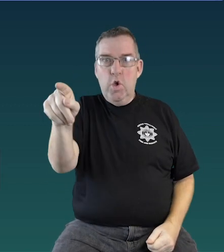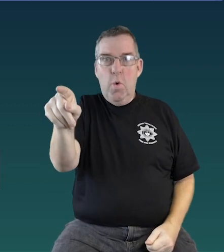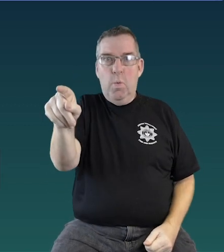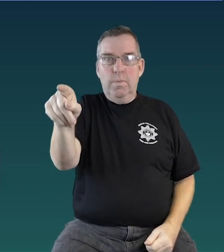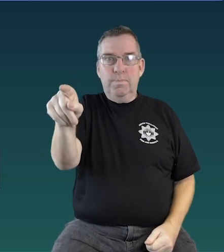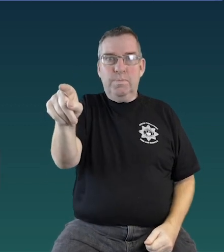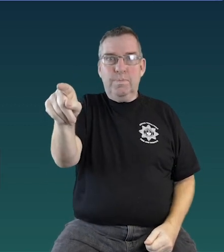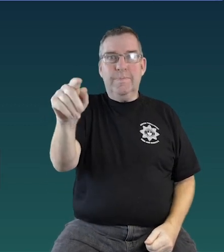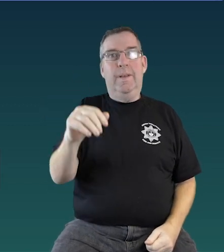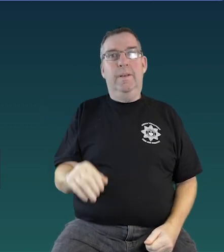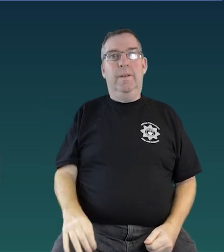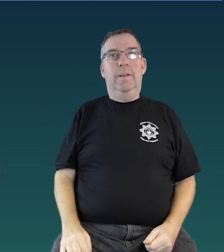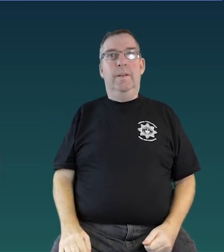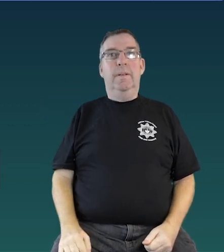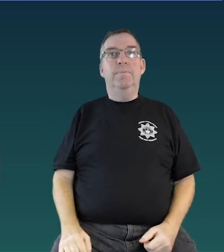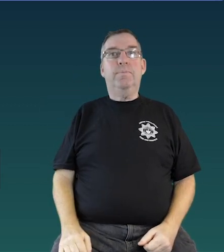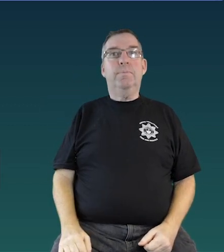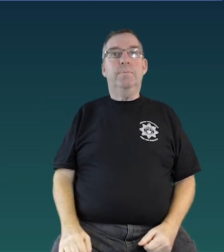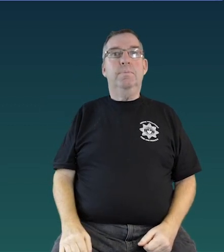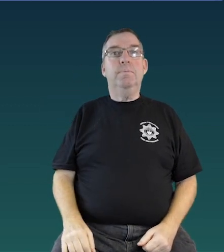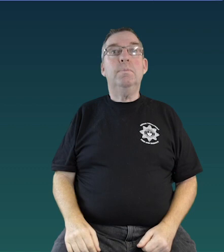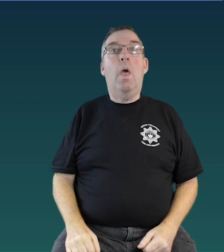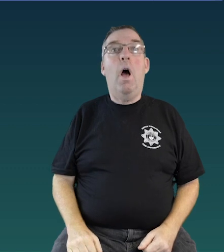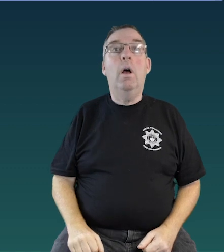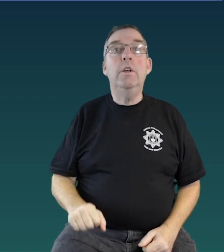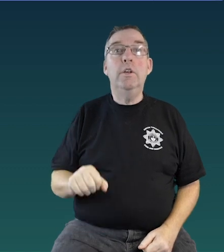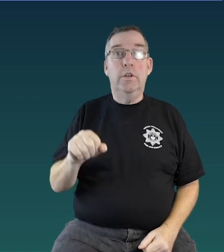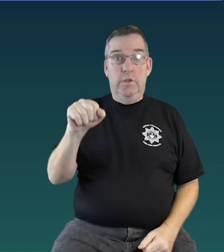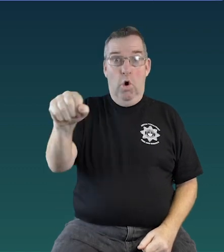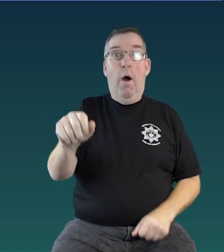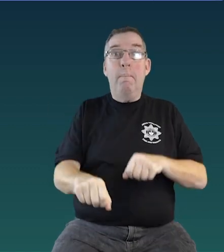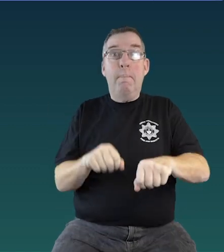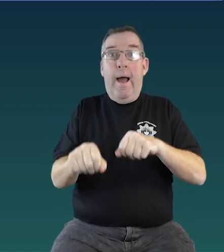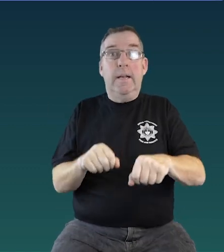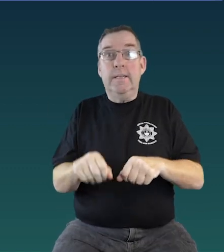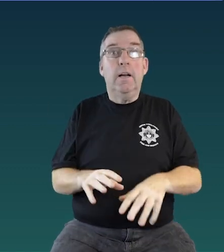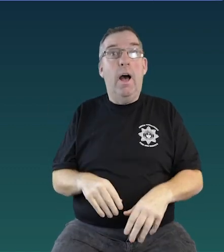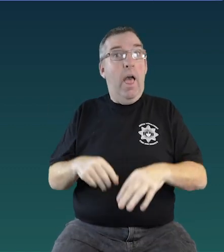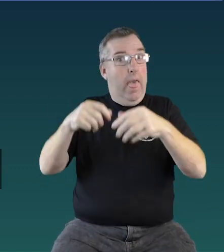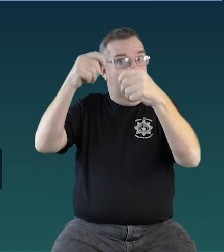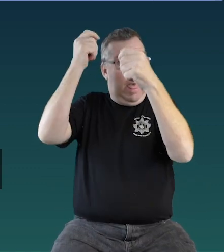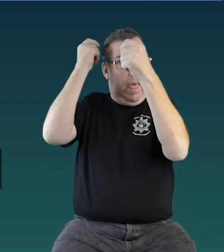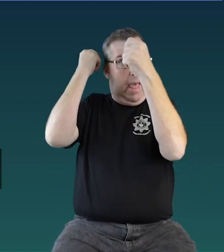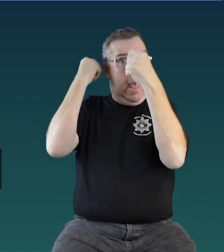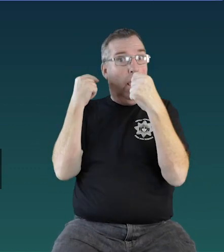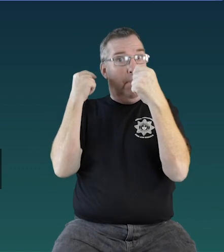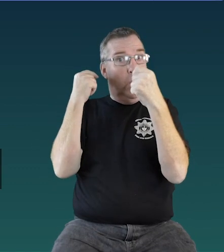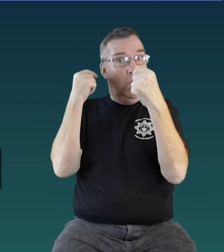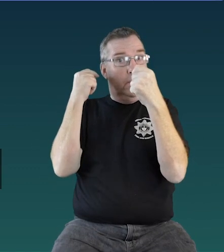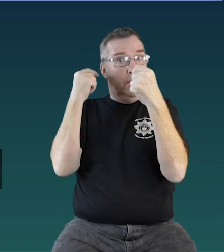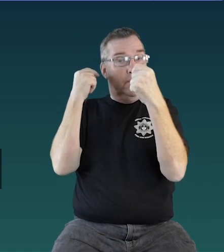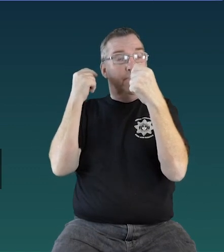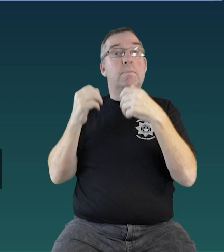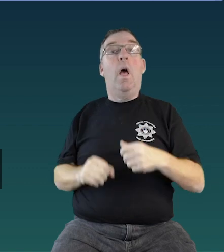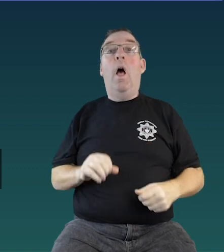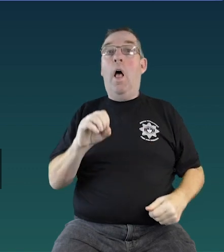when you're out and about, you always wear bright fluorescent clothing so that you can be seen in the dark. And if you're riding a